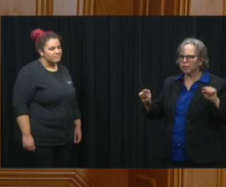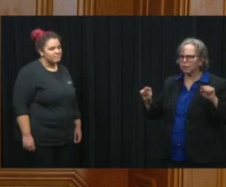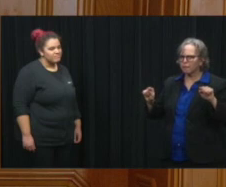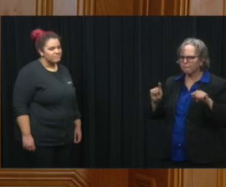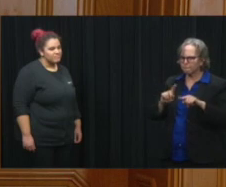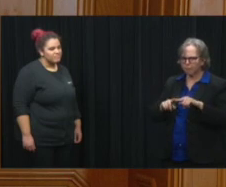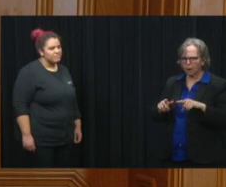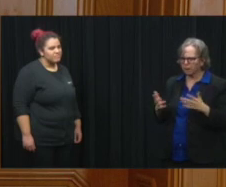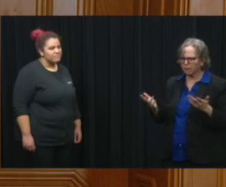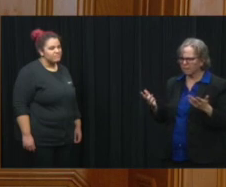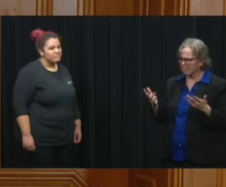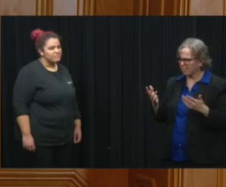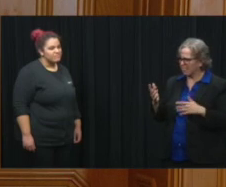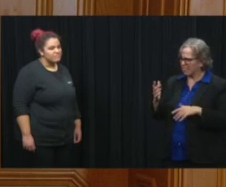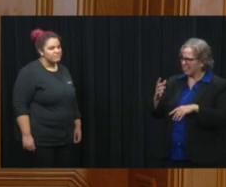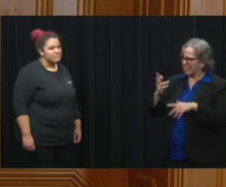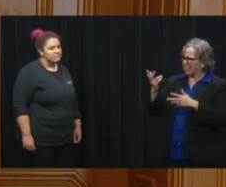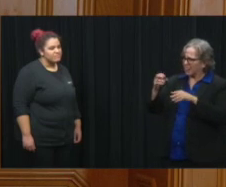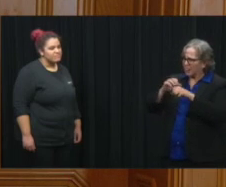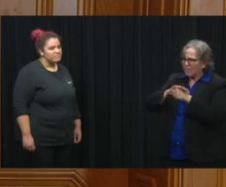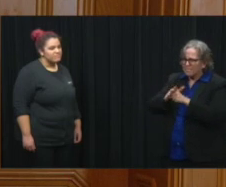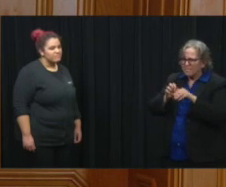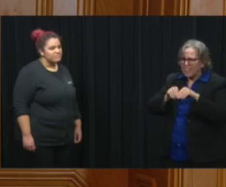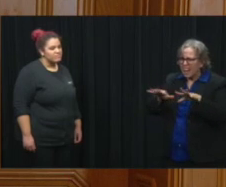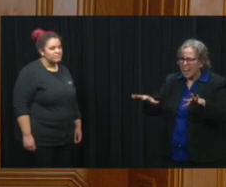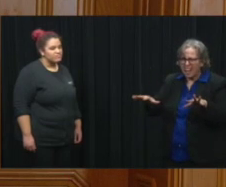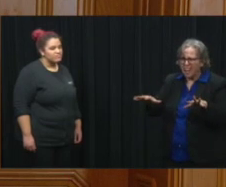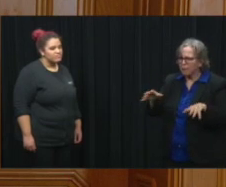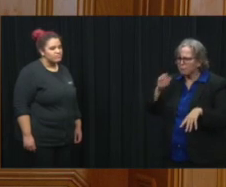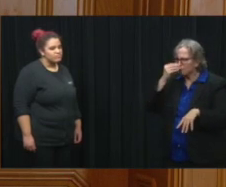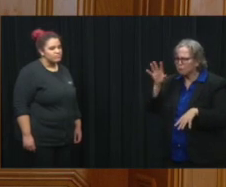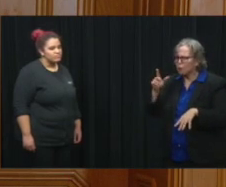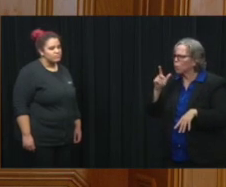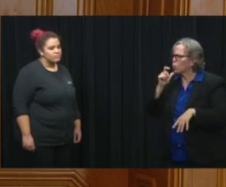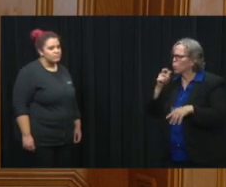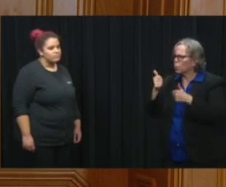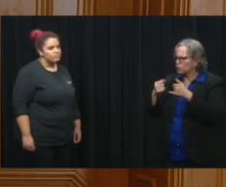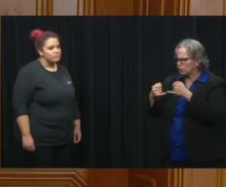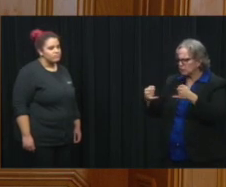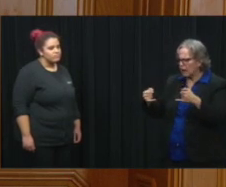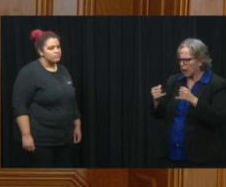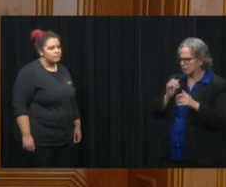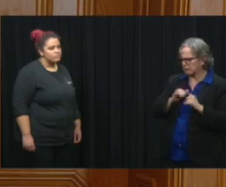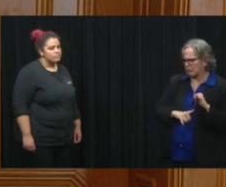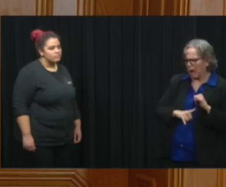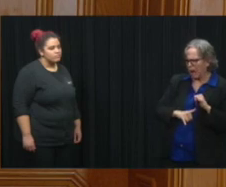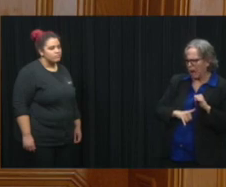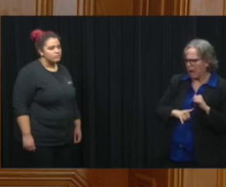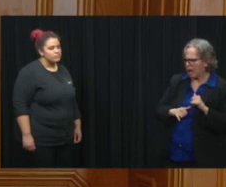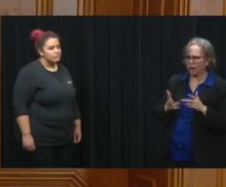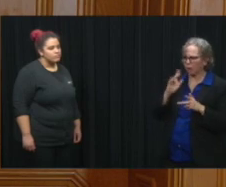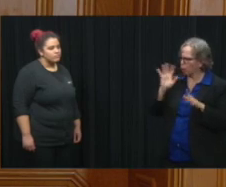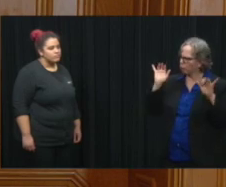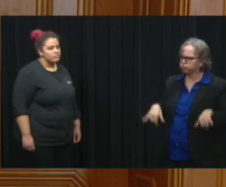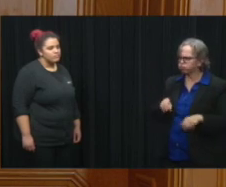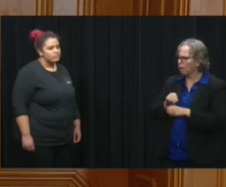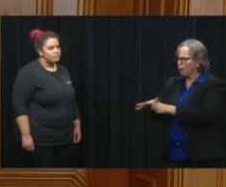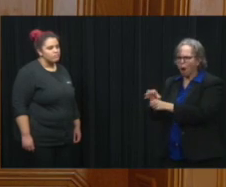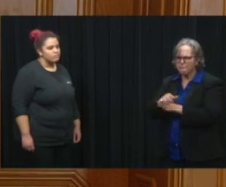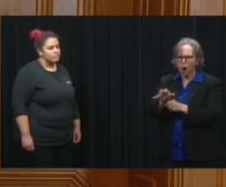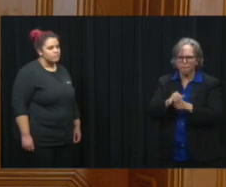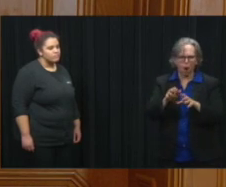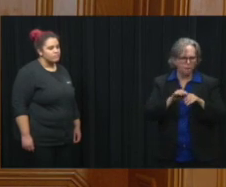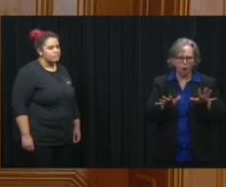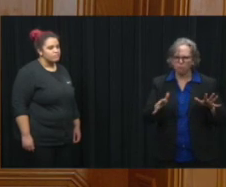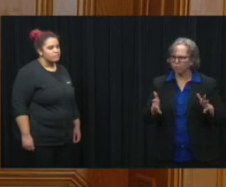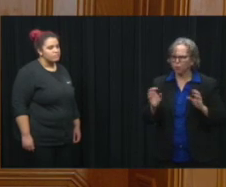not respect state lines, and it multiplies just as well no matter